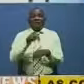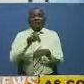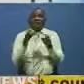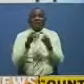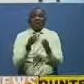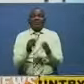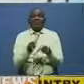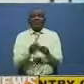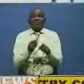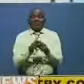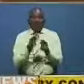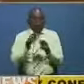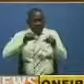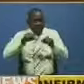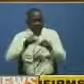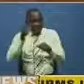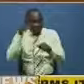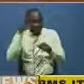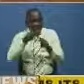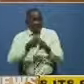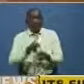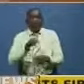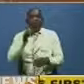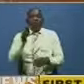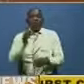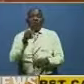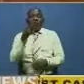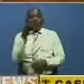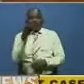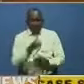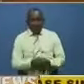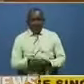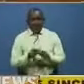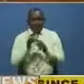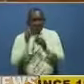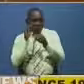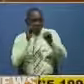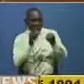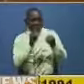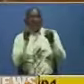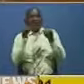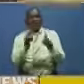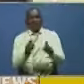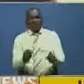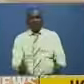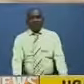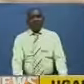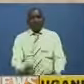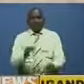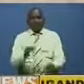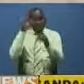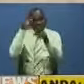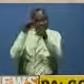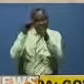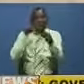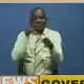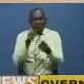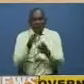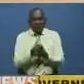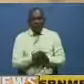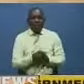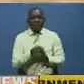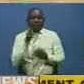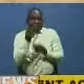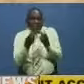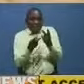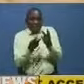and Assessment, Mr. John Mensah Annan, observing the examination. Mr. Annan says his visit to